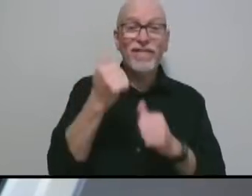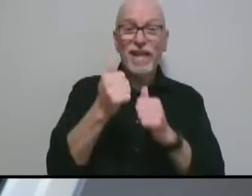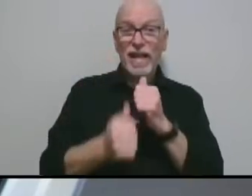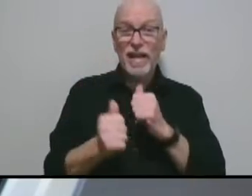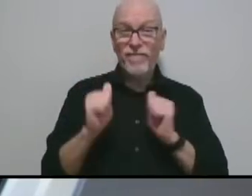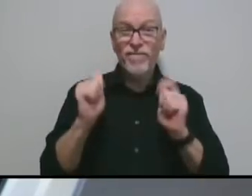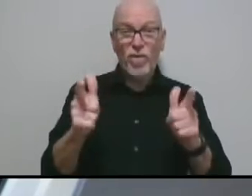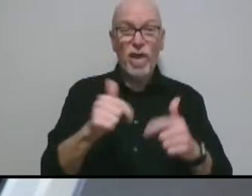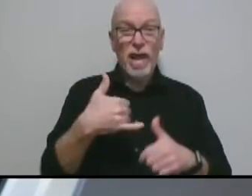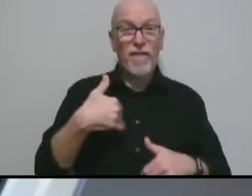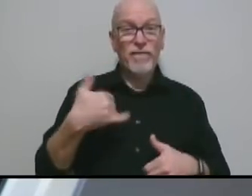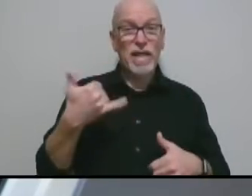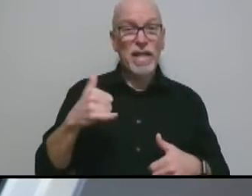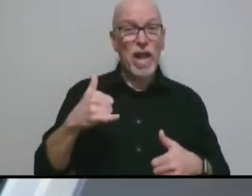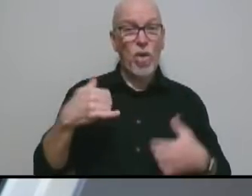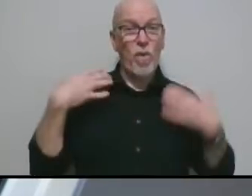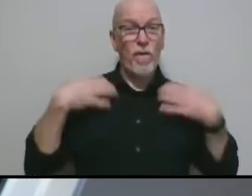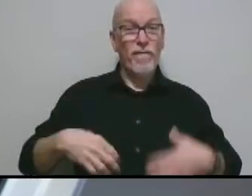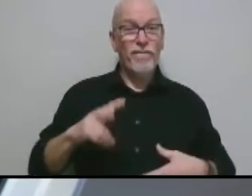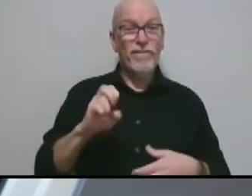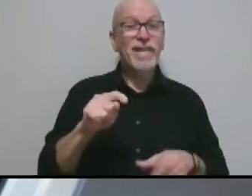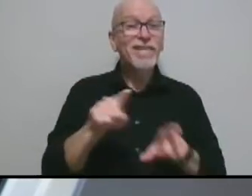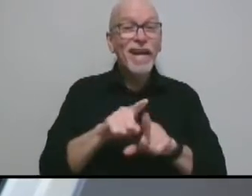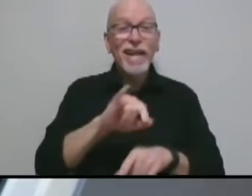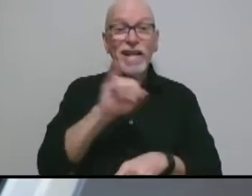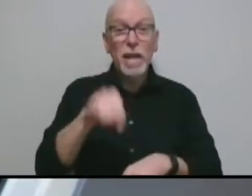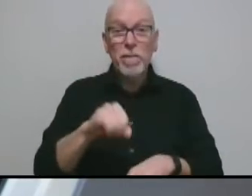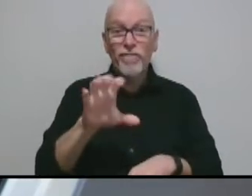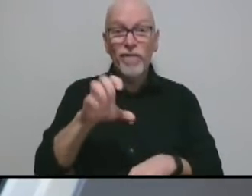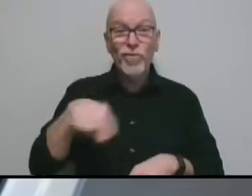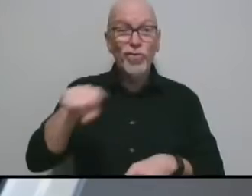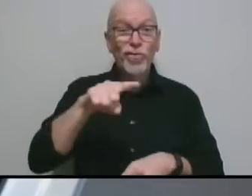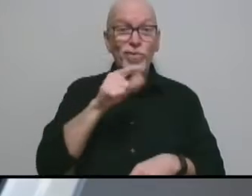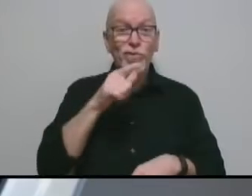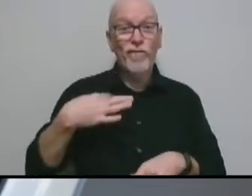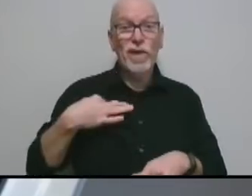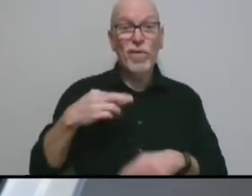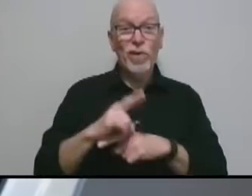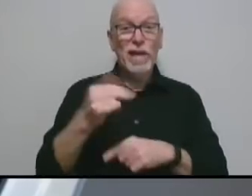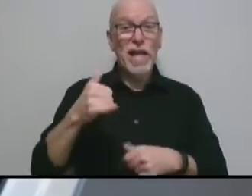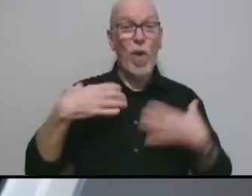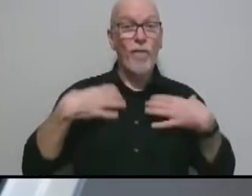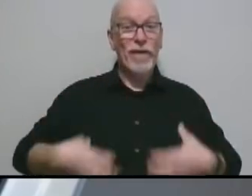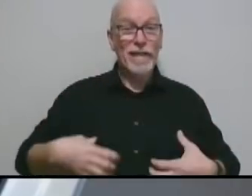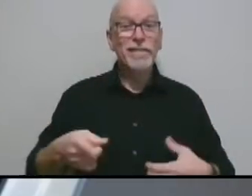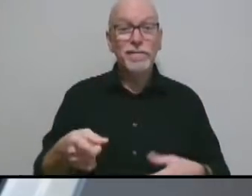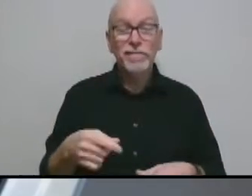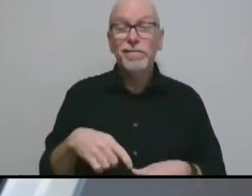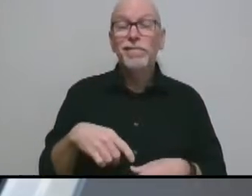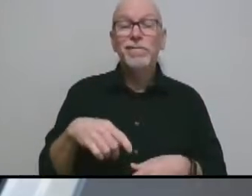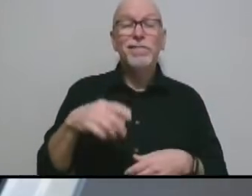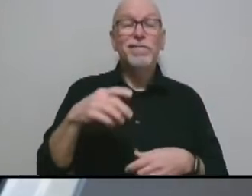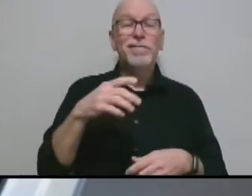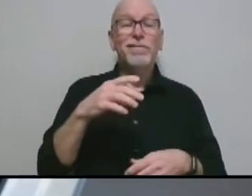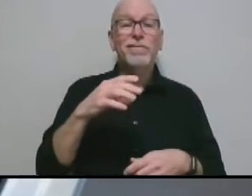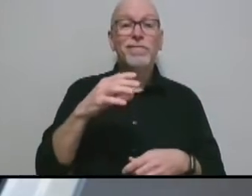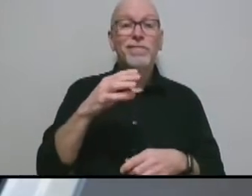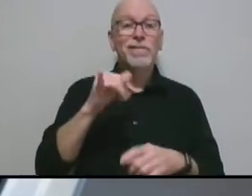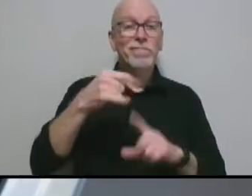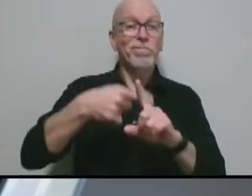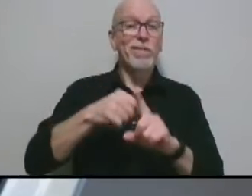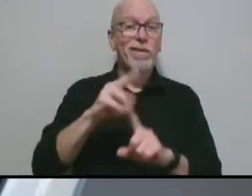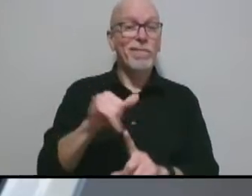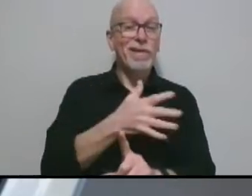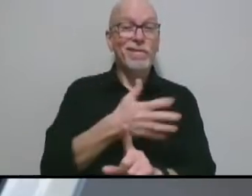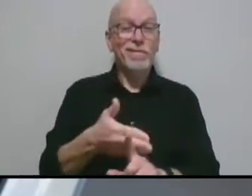yellow vest on, like the volunteers at the Indianapolis Motor Speedway on race day, and leading up to it, it